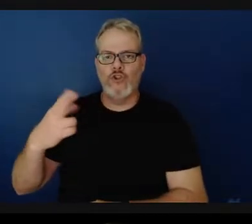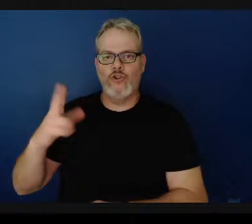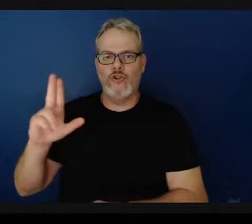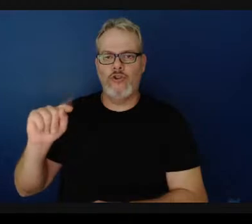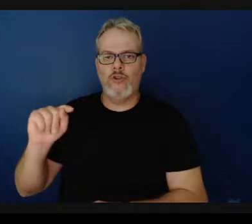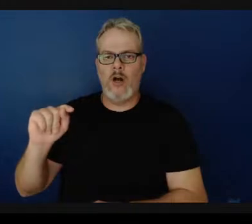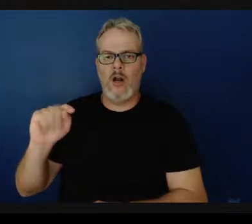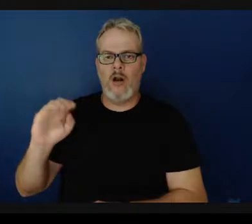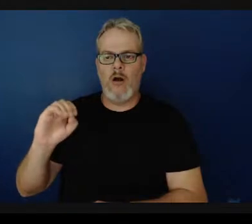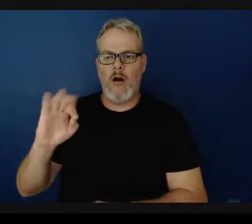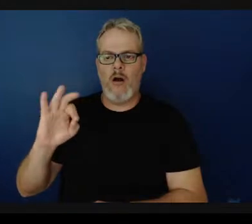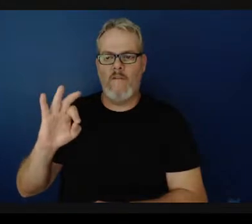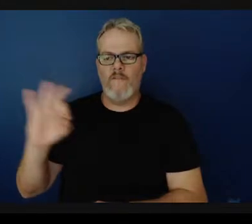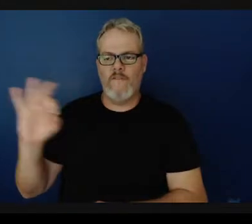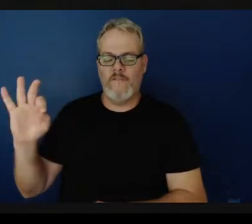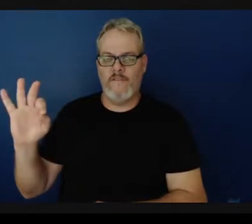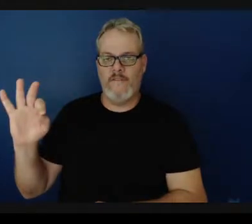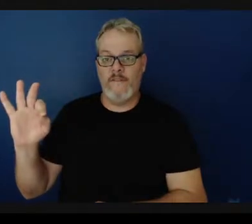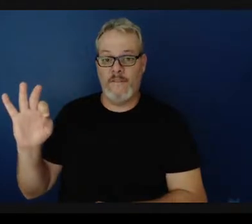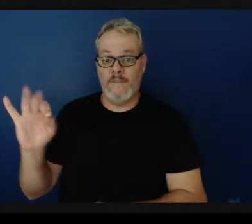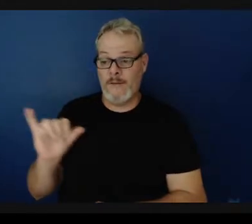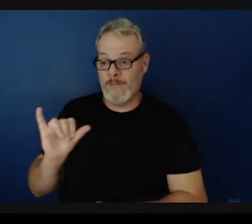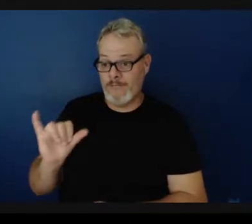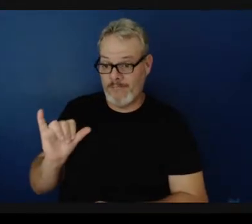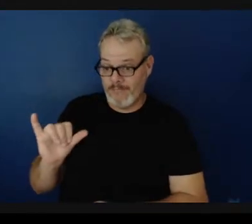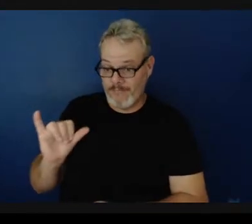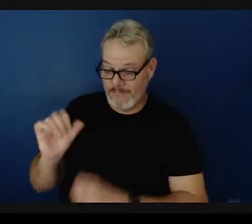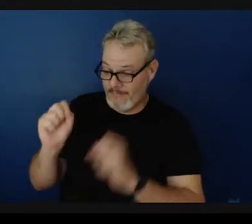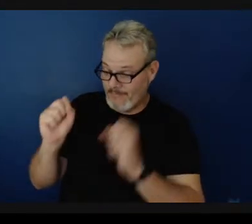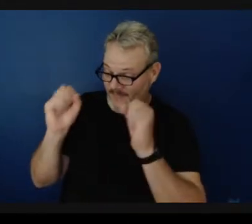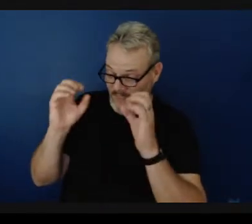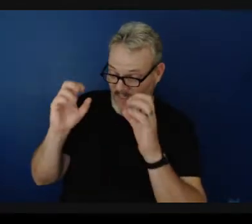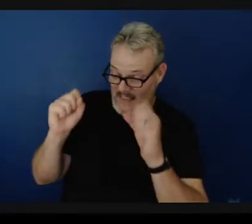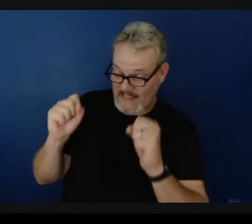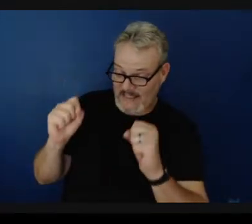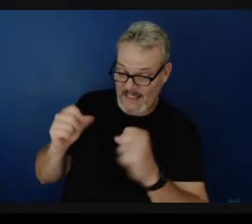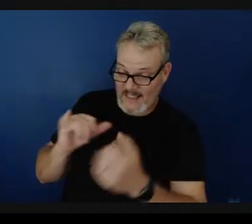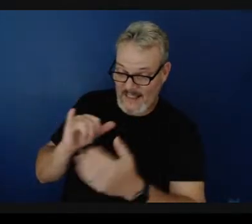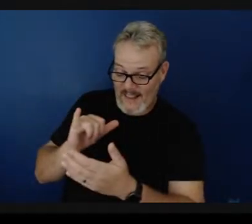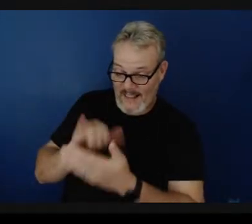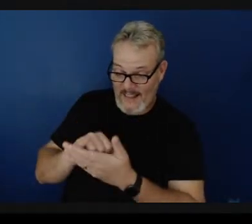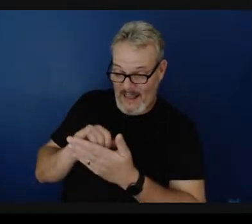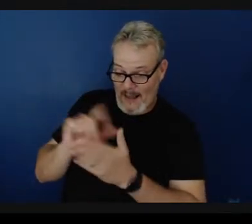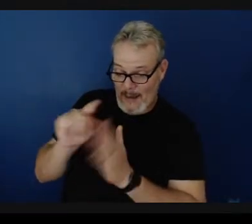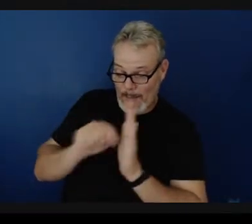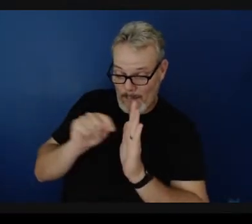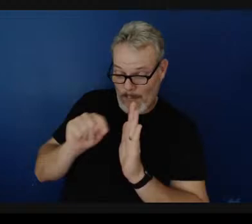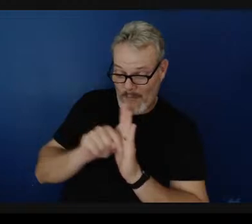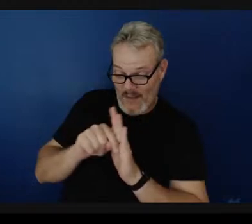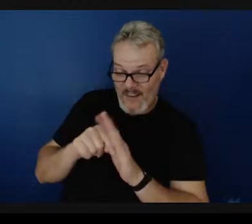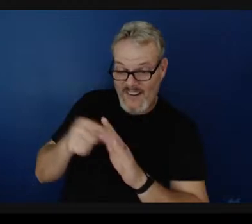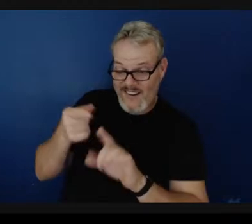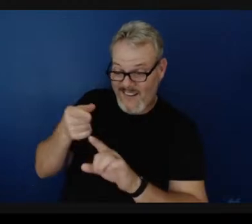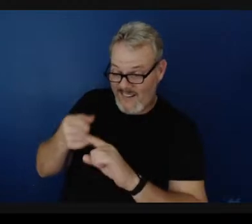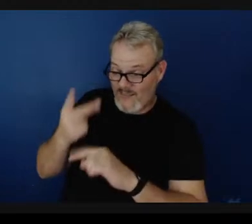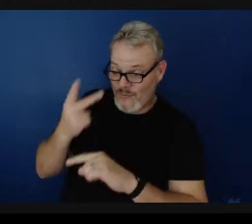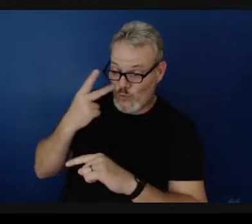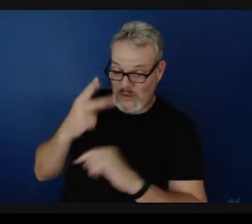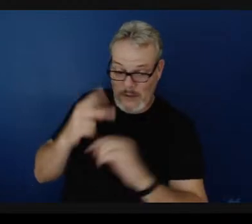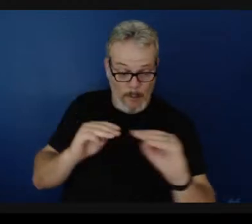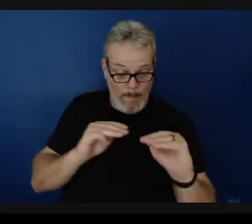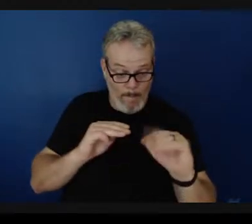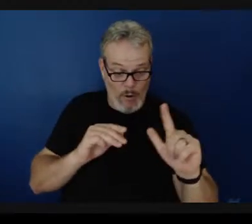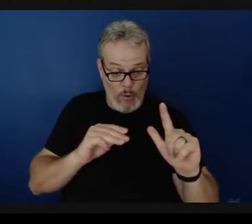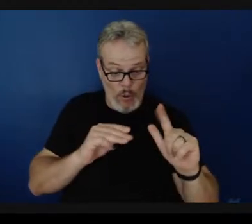fascinating, right? To think about this prior period of time, Mauna Loa is inflating more and more and more. We saw